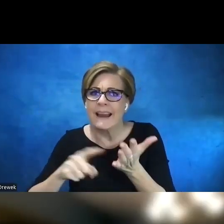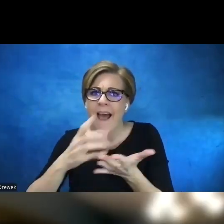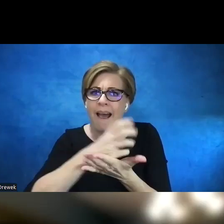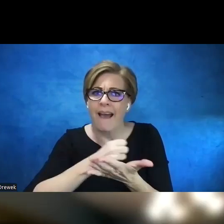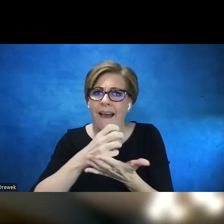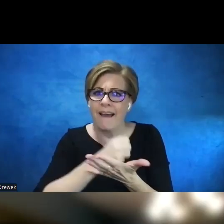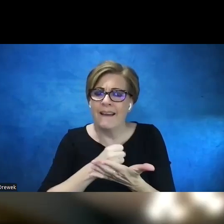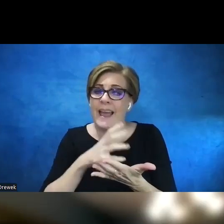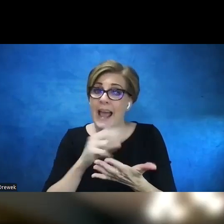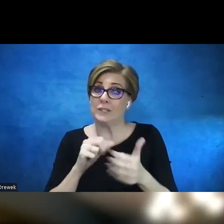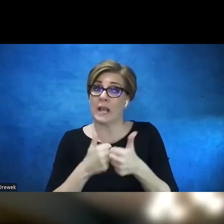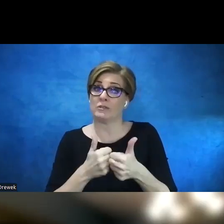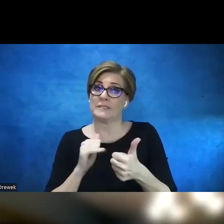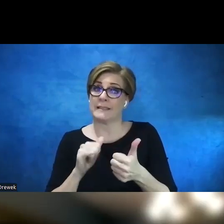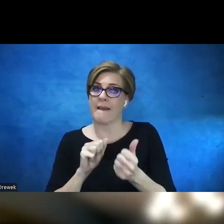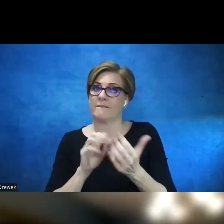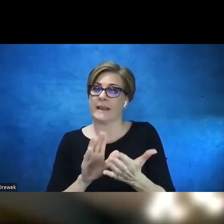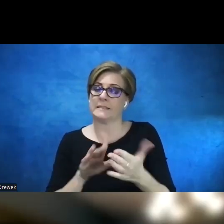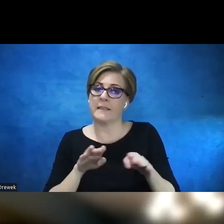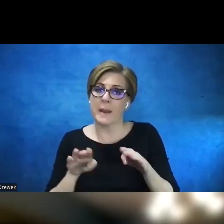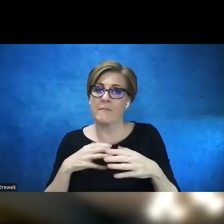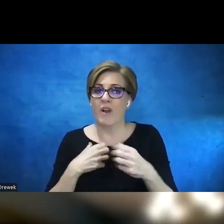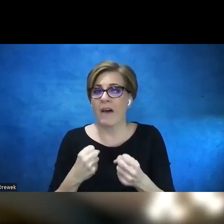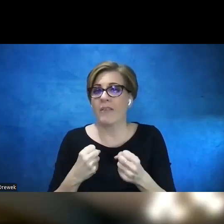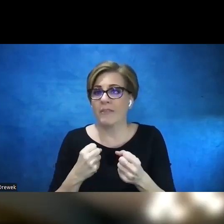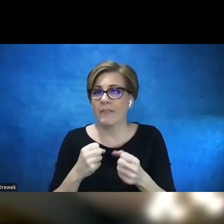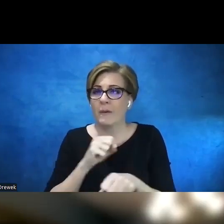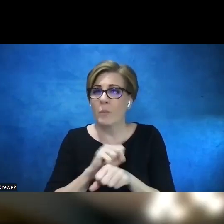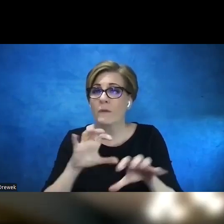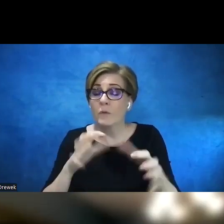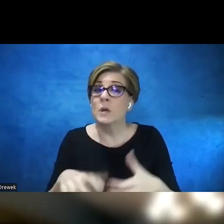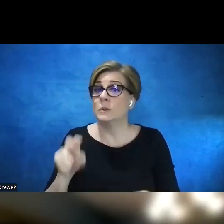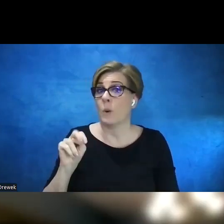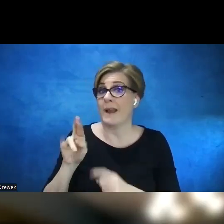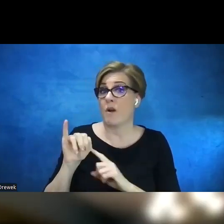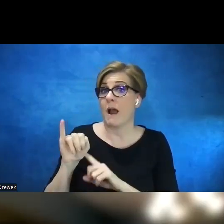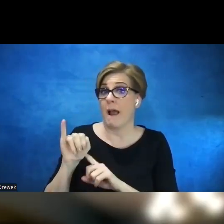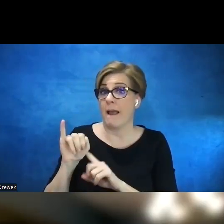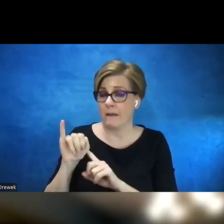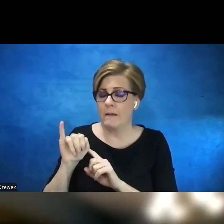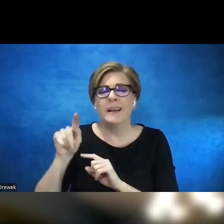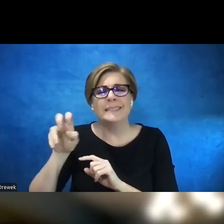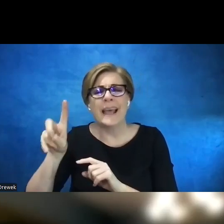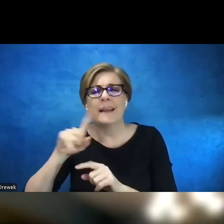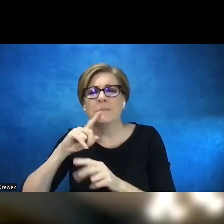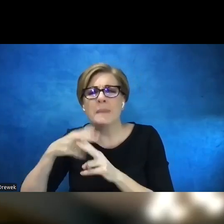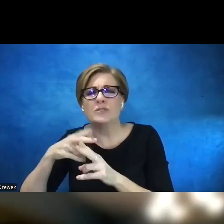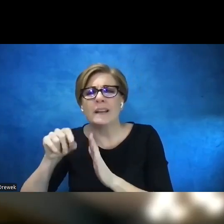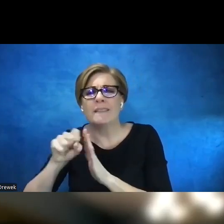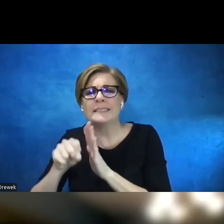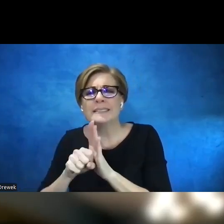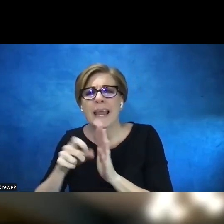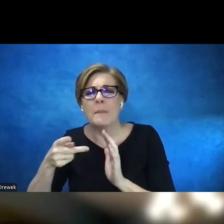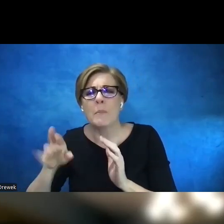face the behavioral health crisis workforce. So at NRI, in addition to the state profiles that Ted has discussed, we've been fortunate to work on a series of